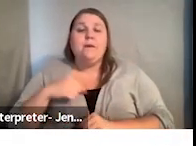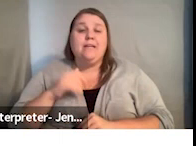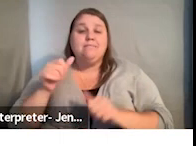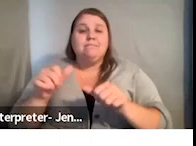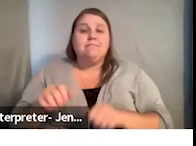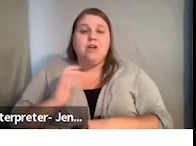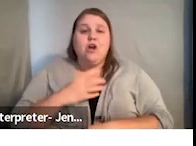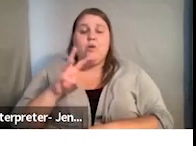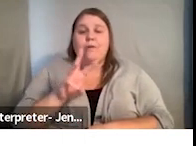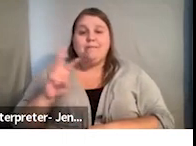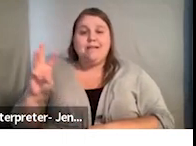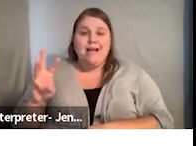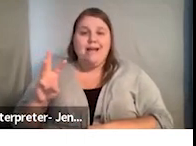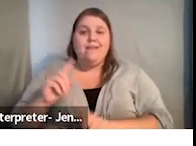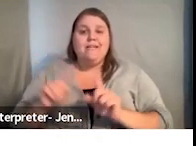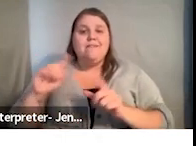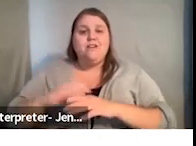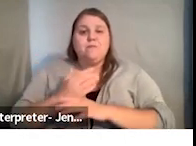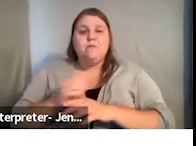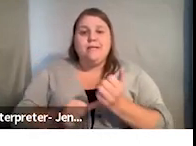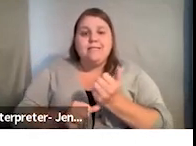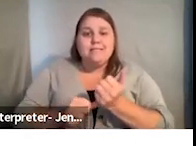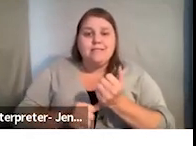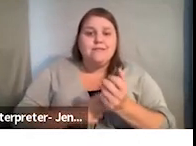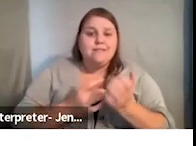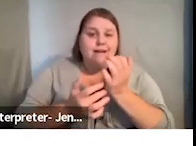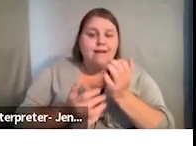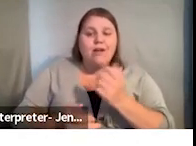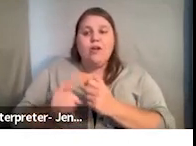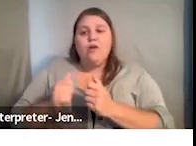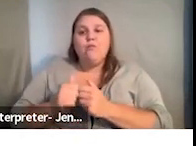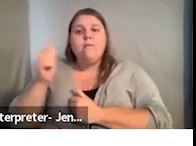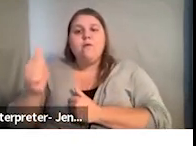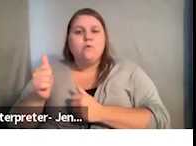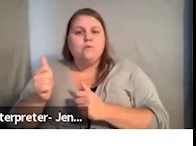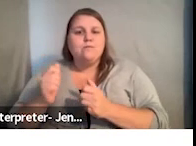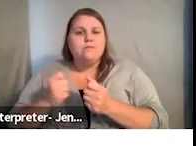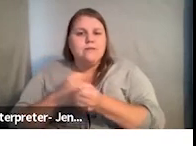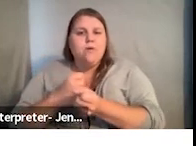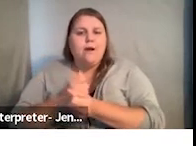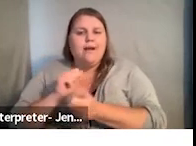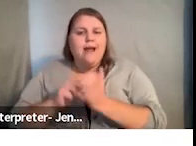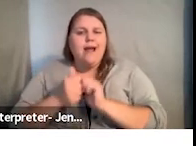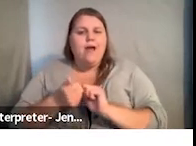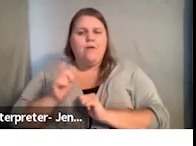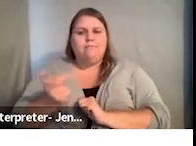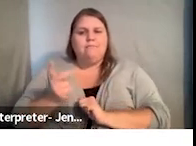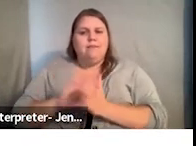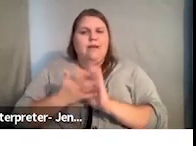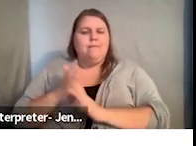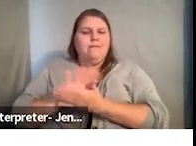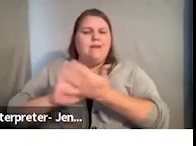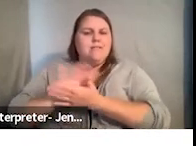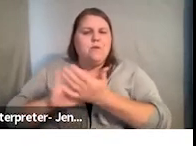the difference between assistive tech and remote supports and how that can kind of sometimes get kind of fuzzy. So we wanted to kind of push that out so